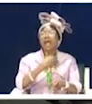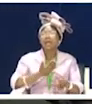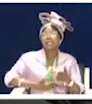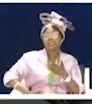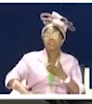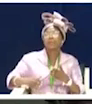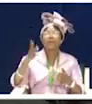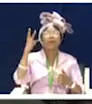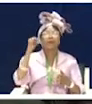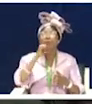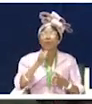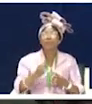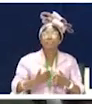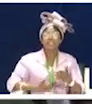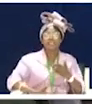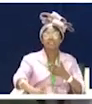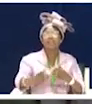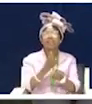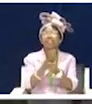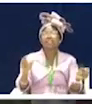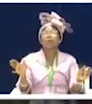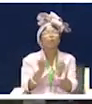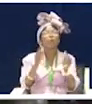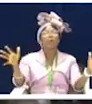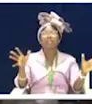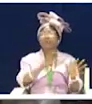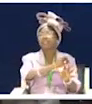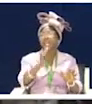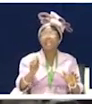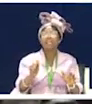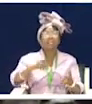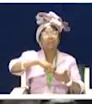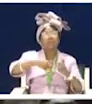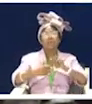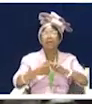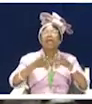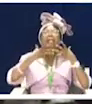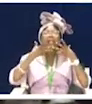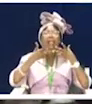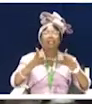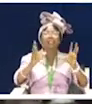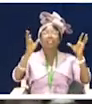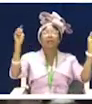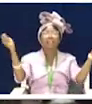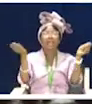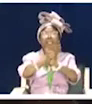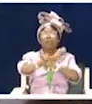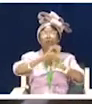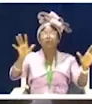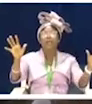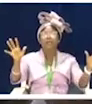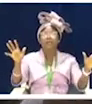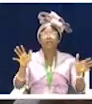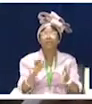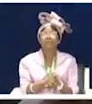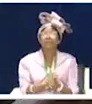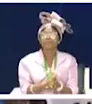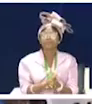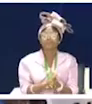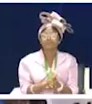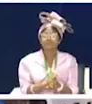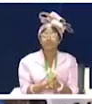was delivered safely and without any complications. Let somebody shout hallelujah.